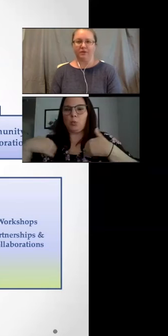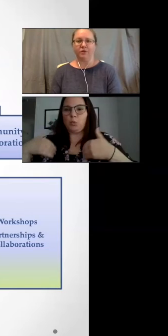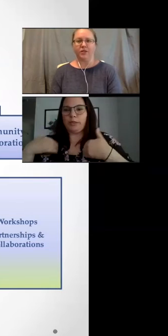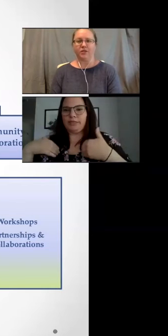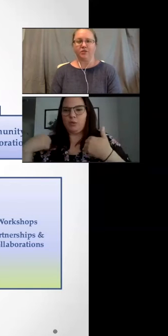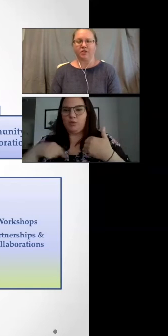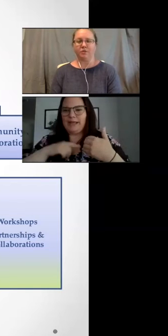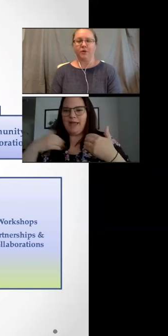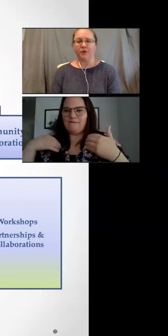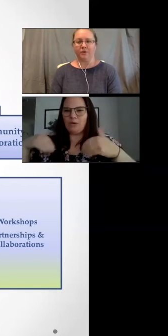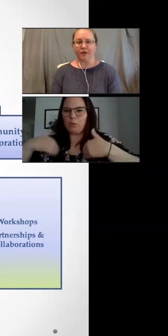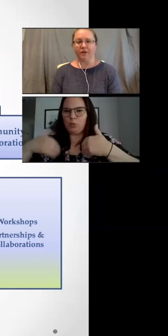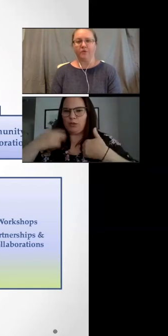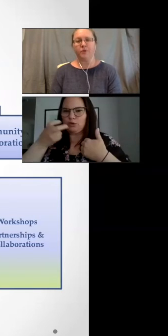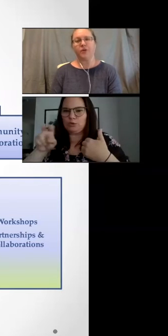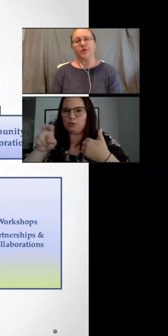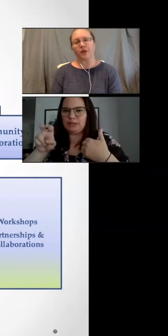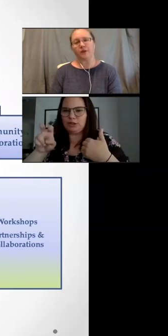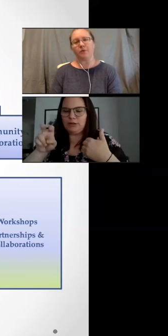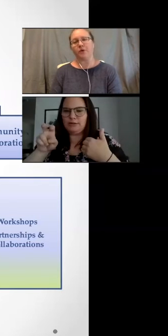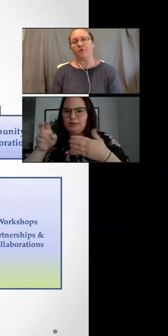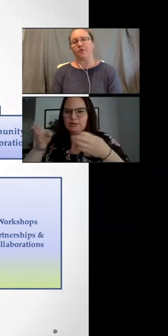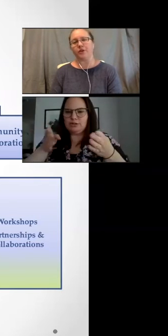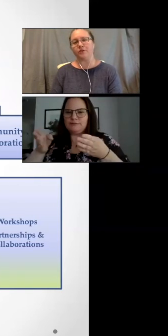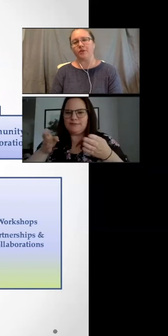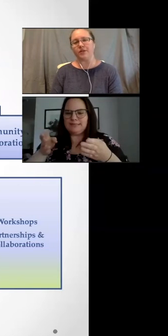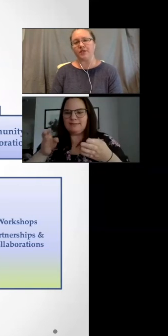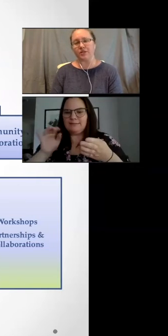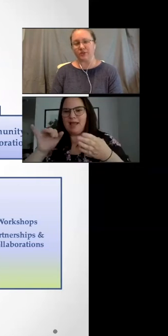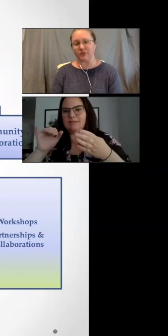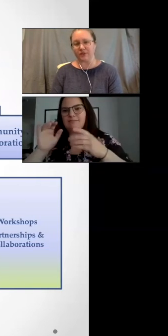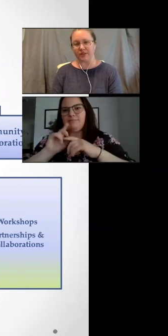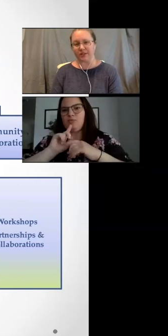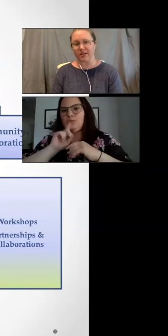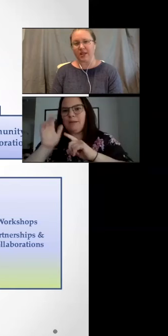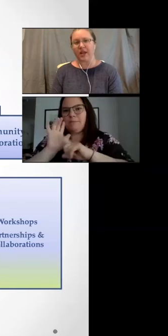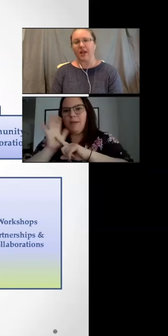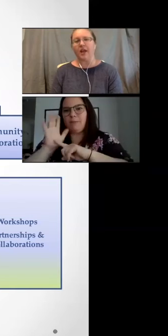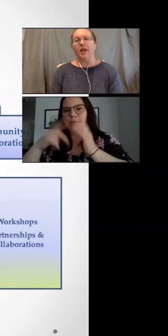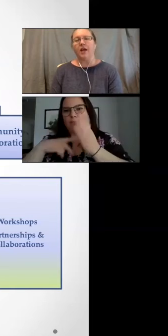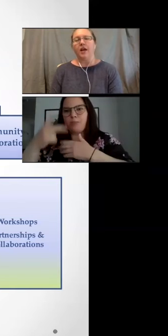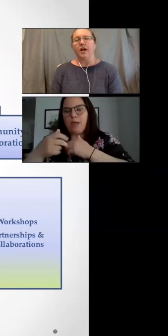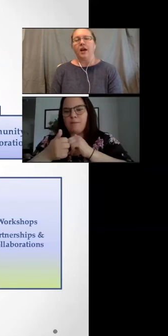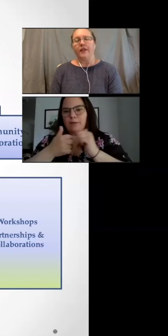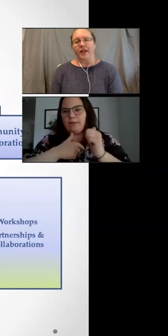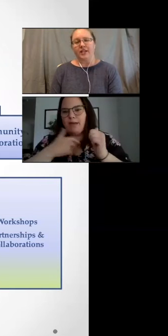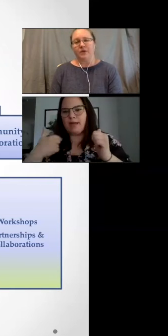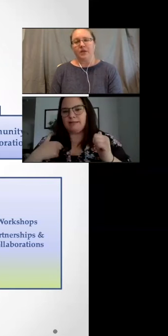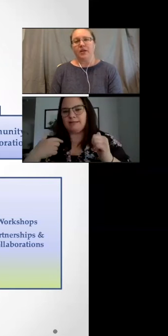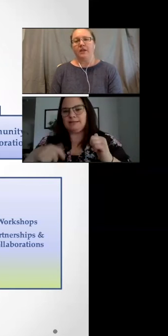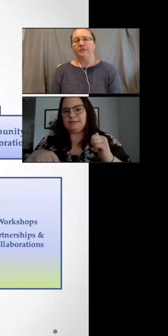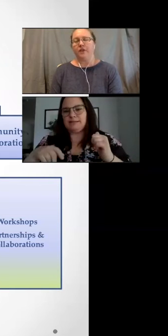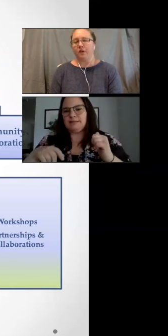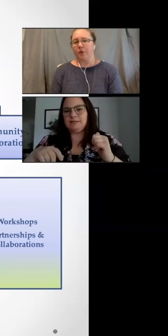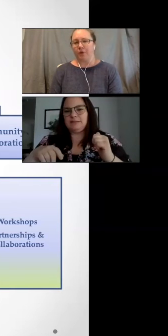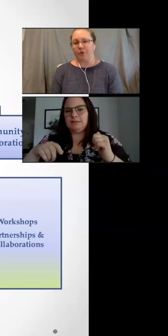We have a really strong program there. We also have a program for youth transition services. And that has been a very popular